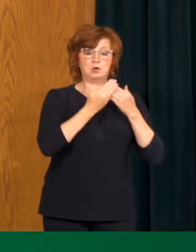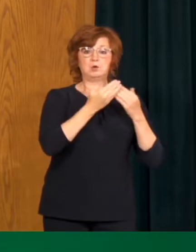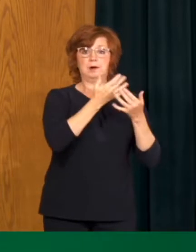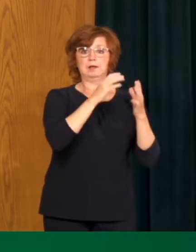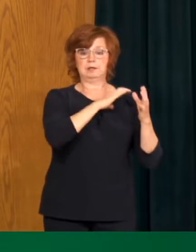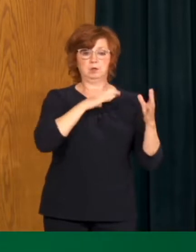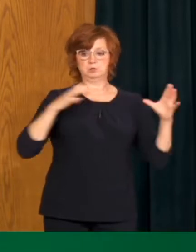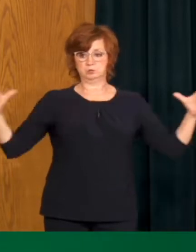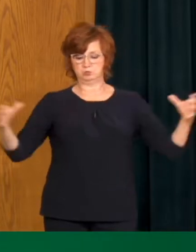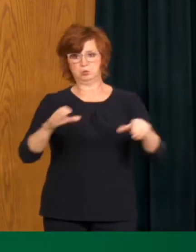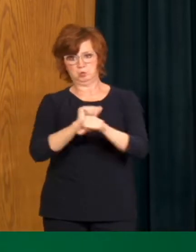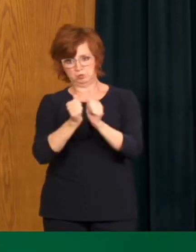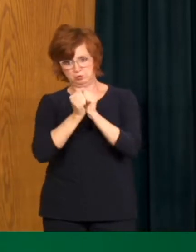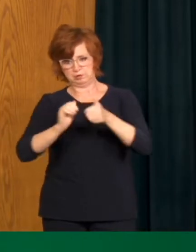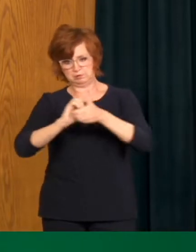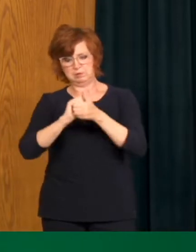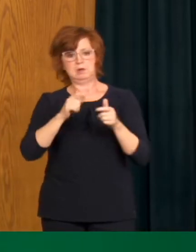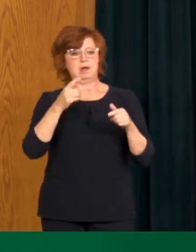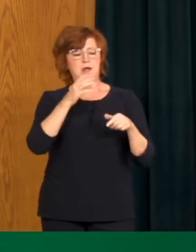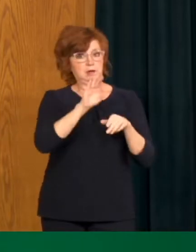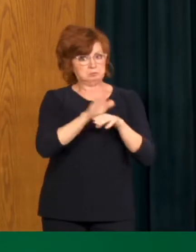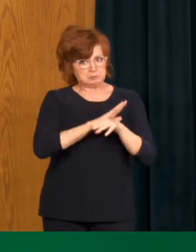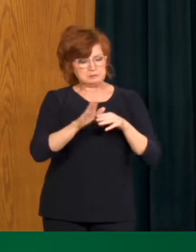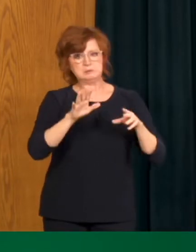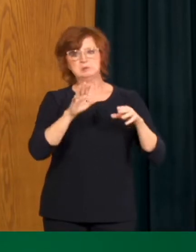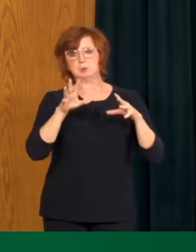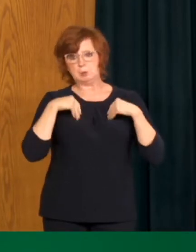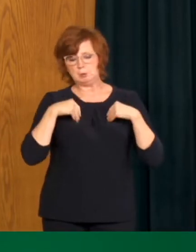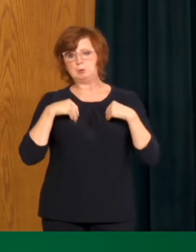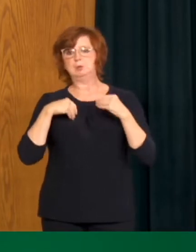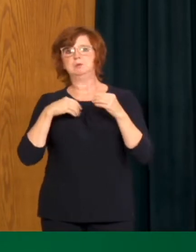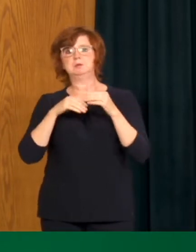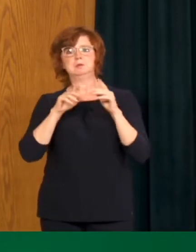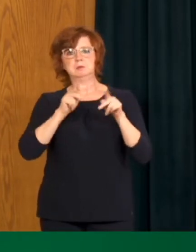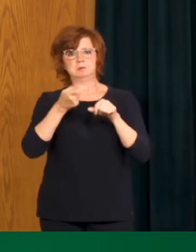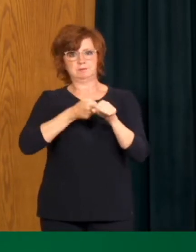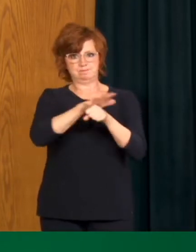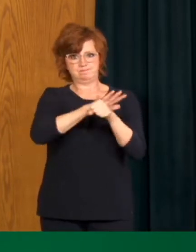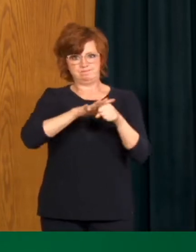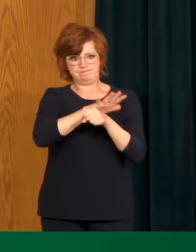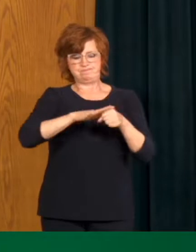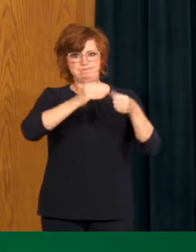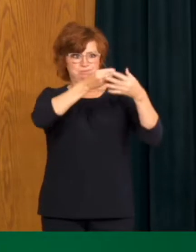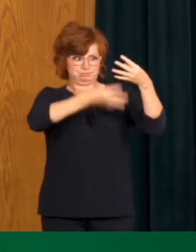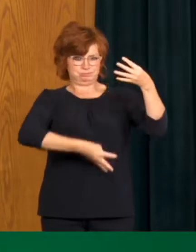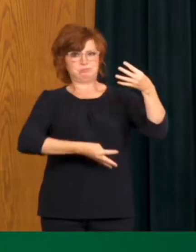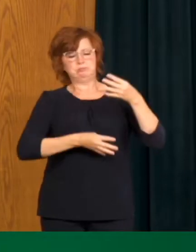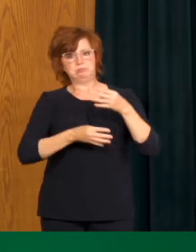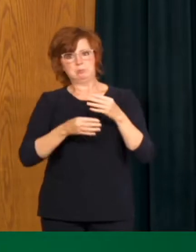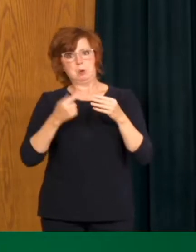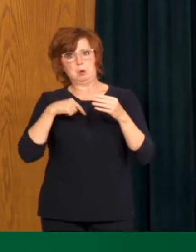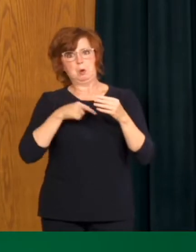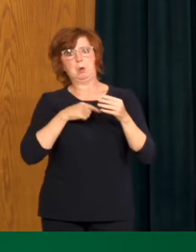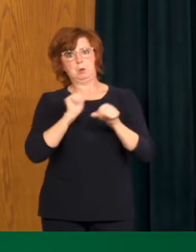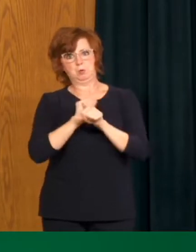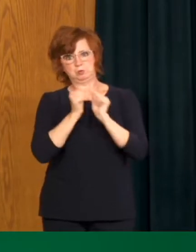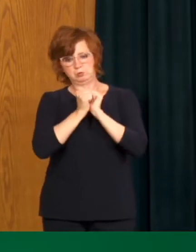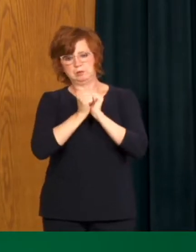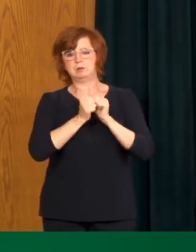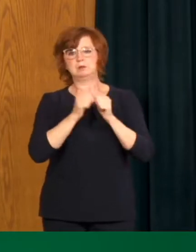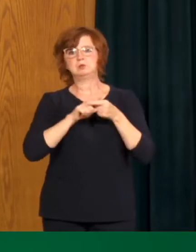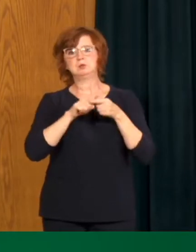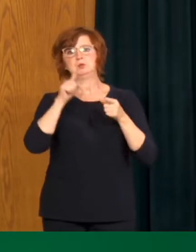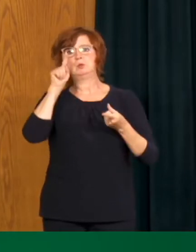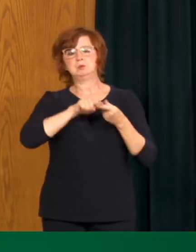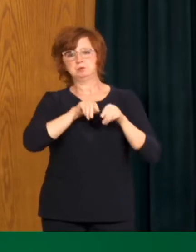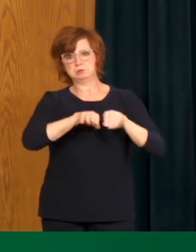local municipalities, and the business community to control the further spread of the virus. Of course, this includes aggressive testing and